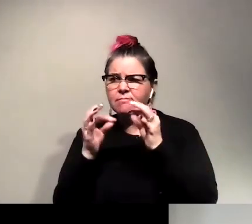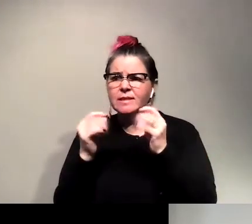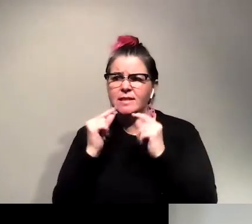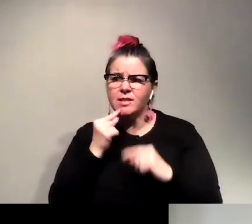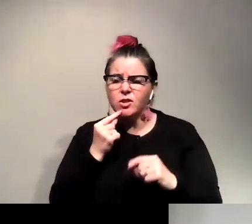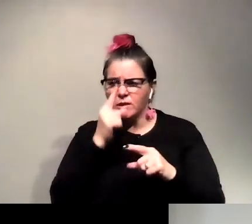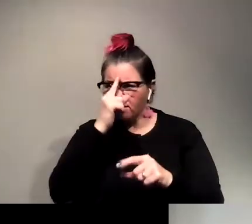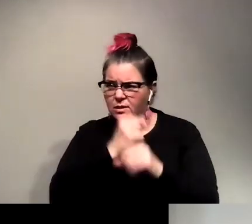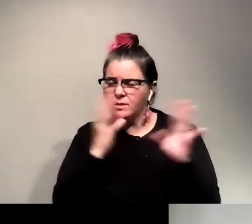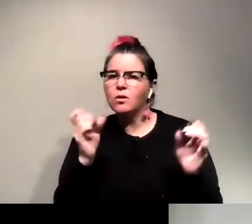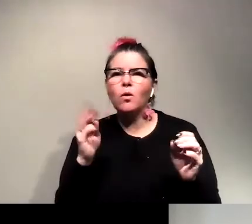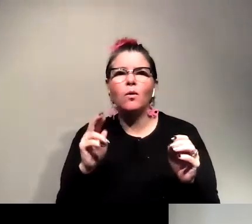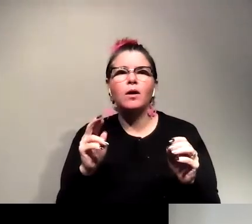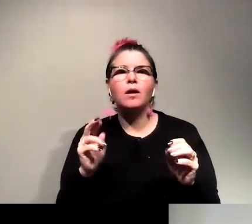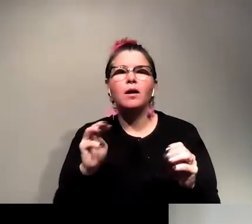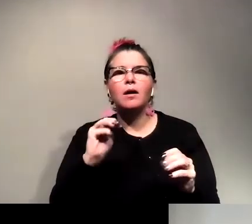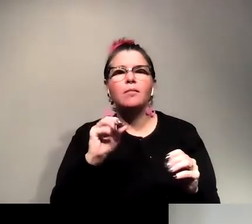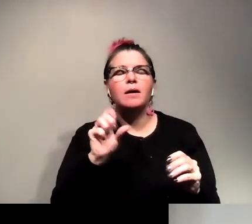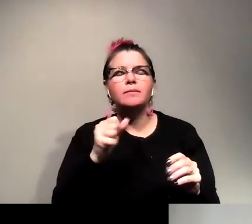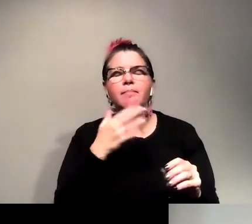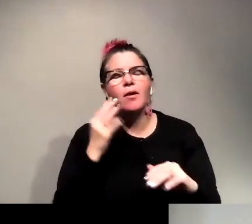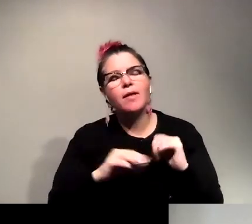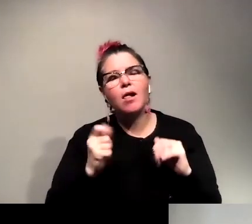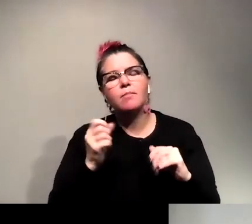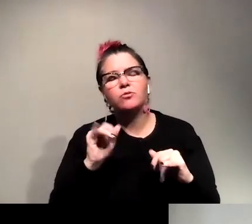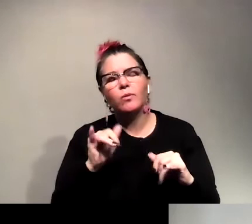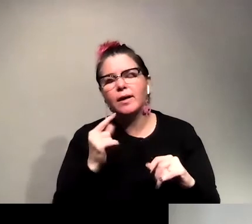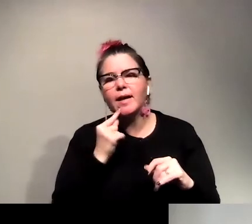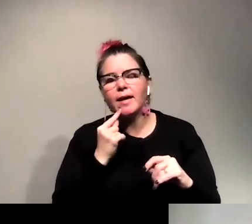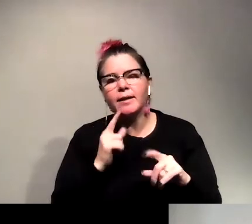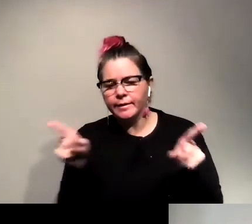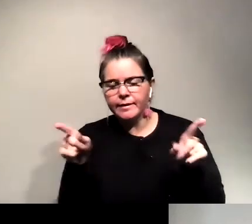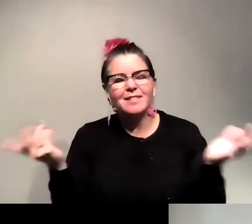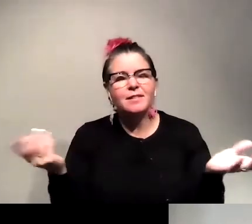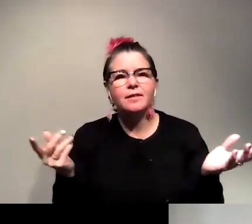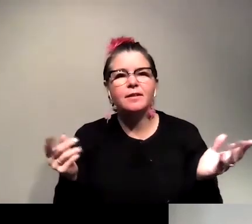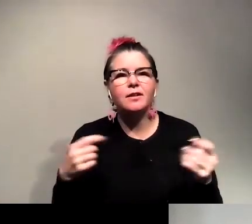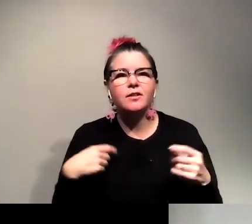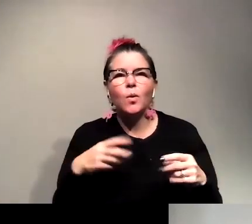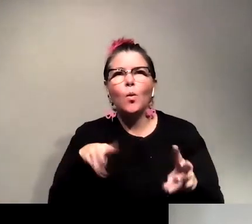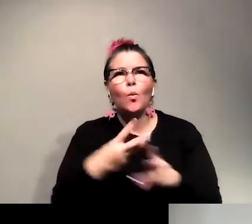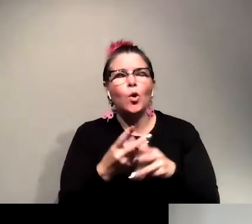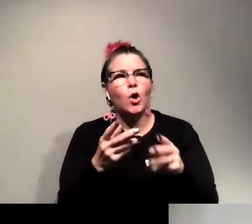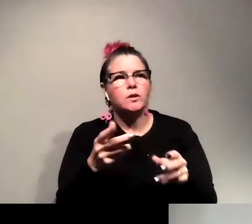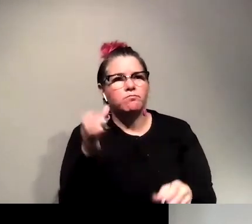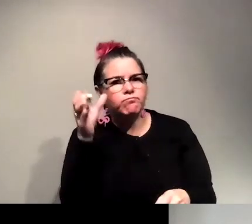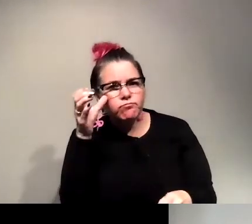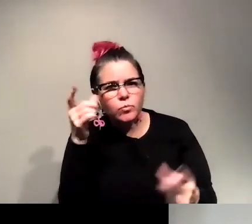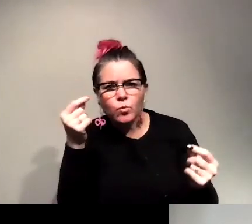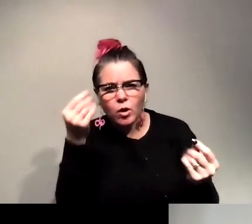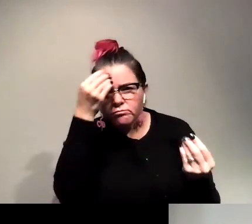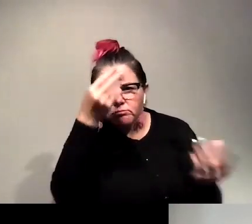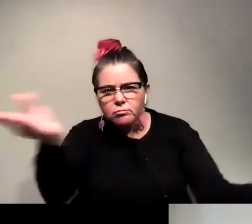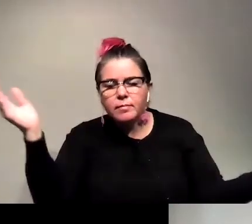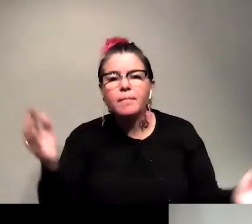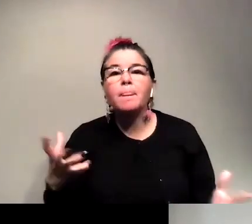like mounds is better than almond joy. Like literally whatever you want. Like you have the ear of the whole world. What do you want them to know? I